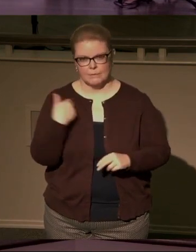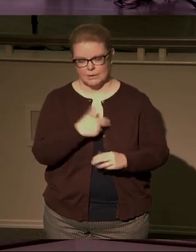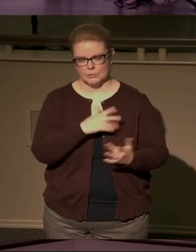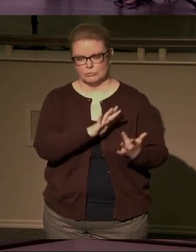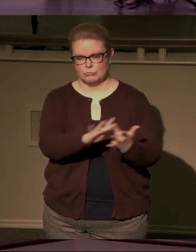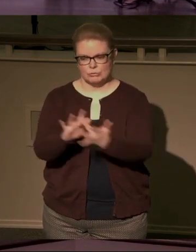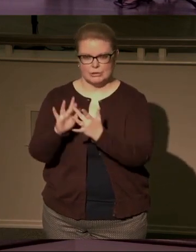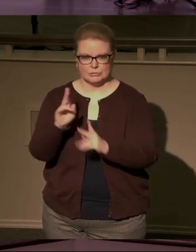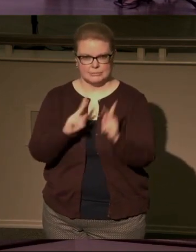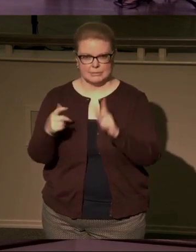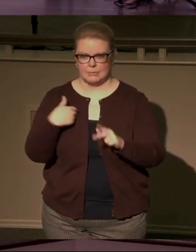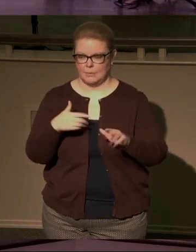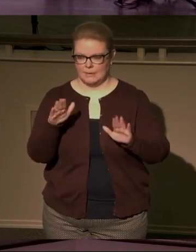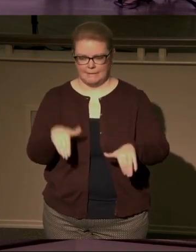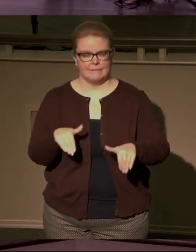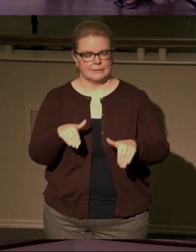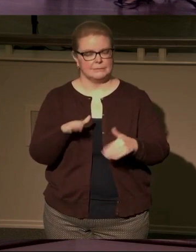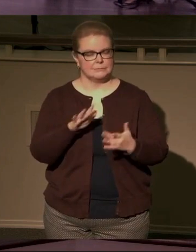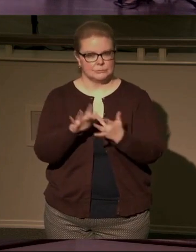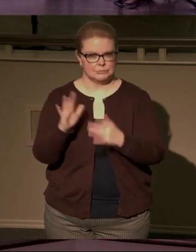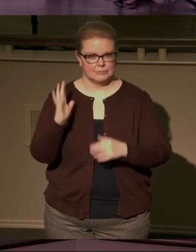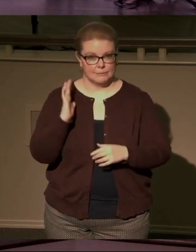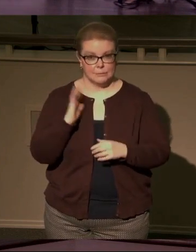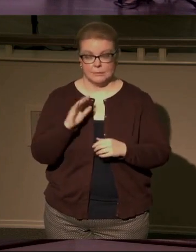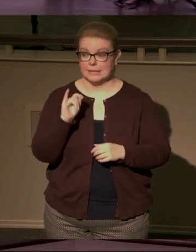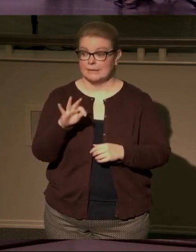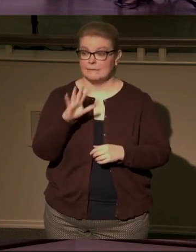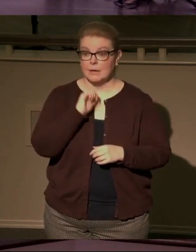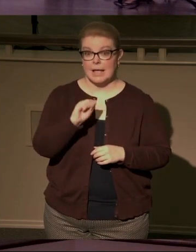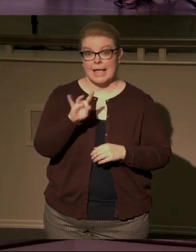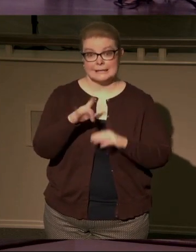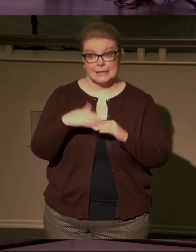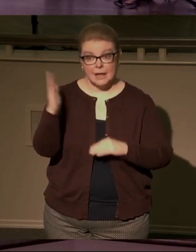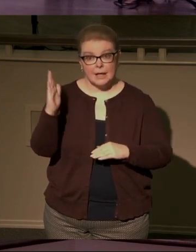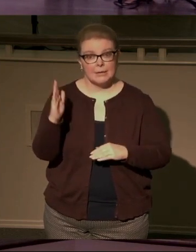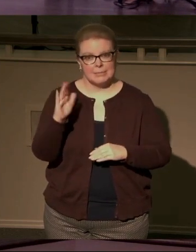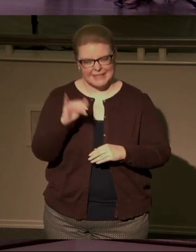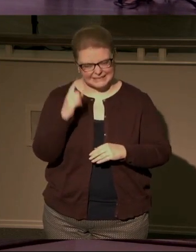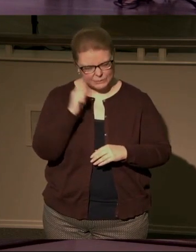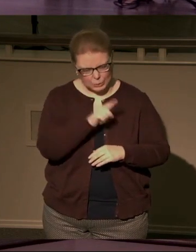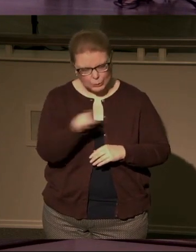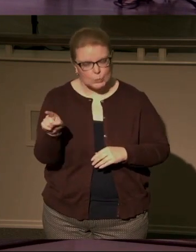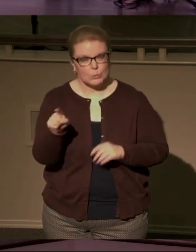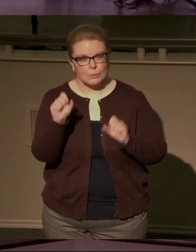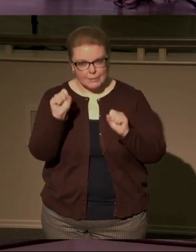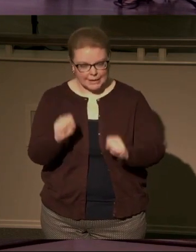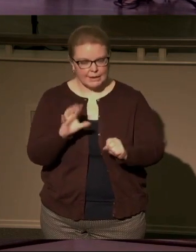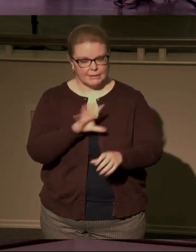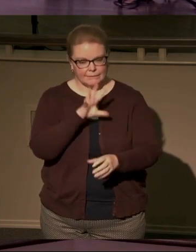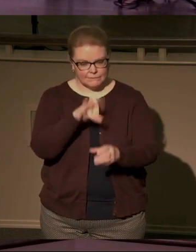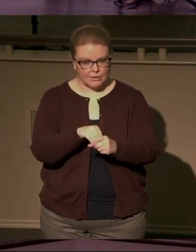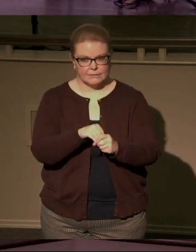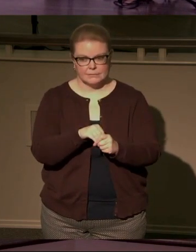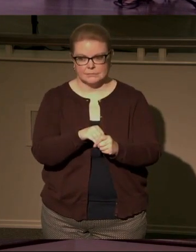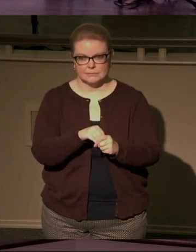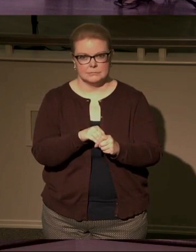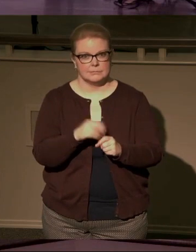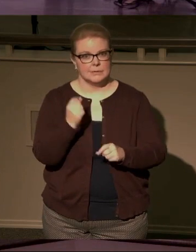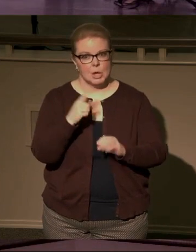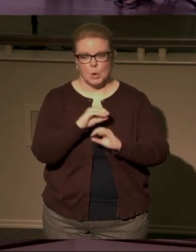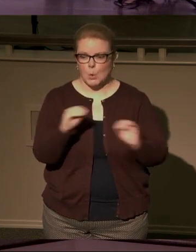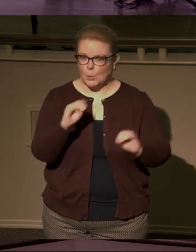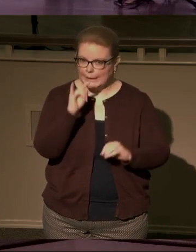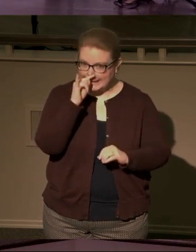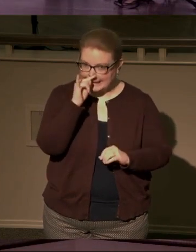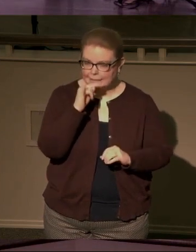haven't reached before. So listen, if you're 18 and older, this is for you. You can jump in on this. It's a no kids kind of thing, so